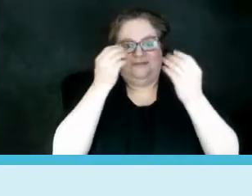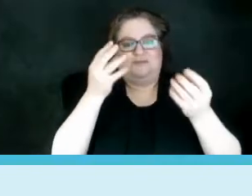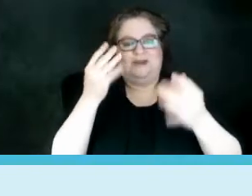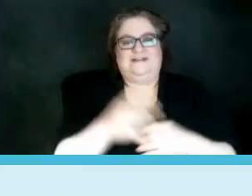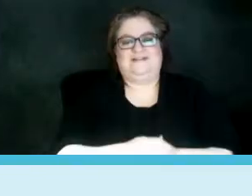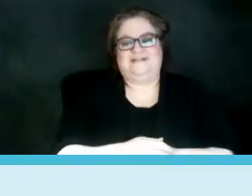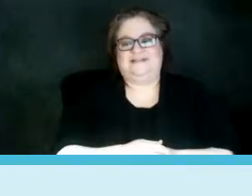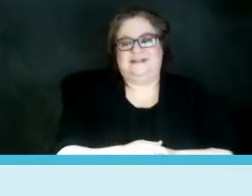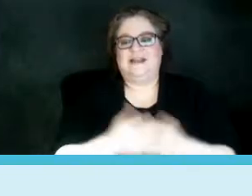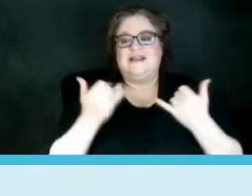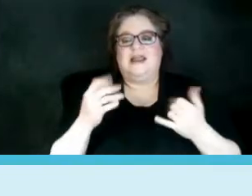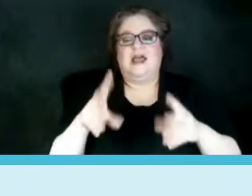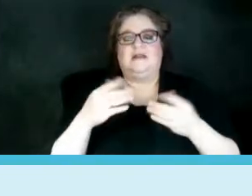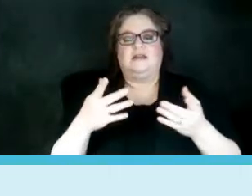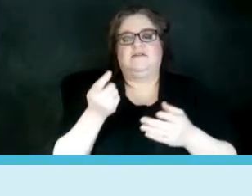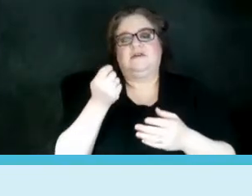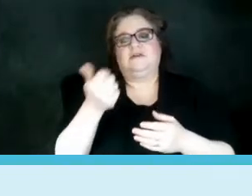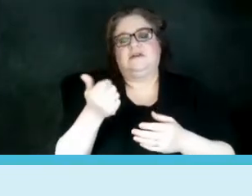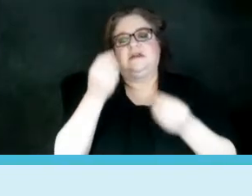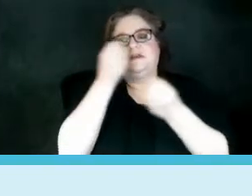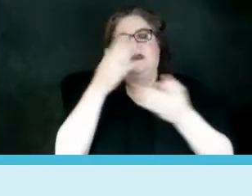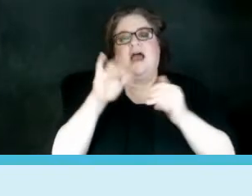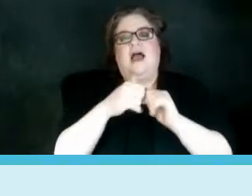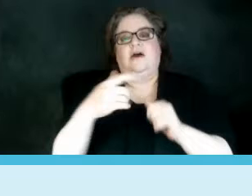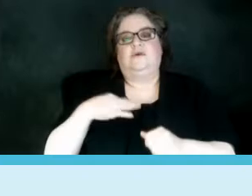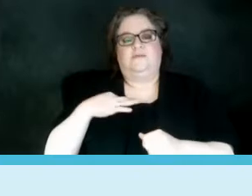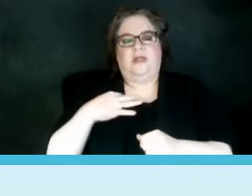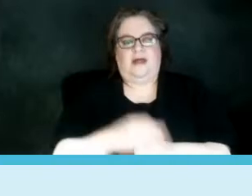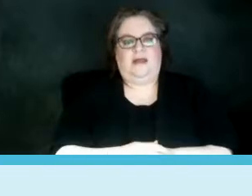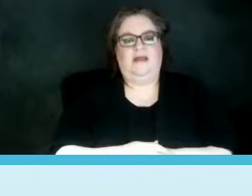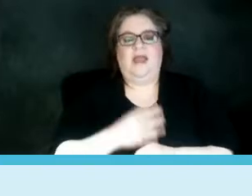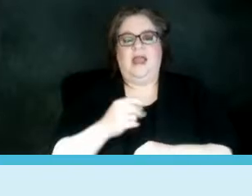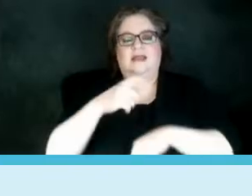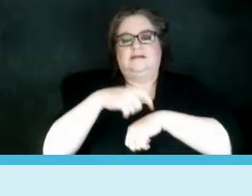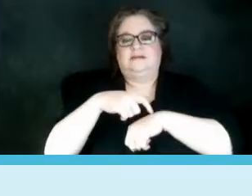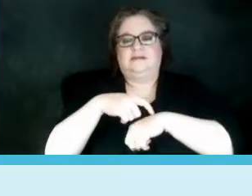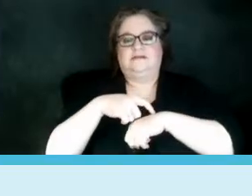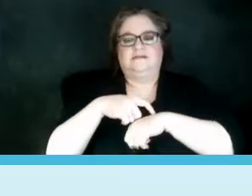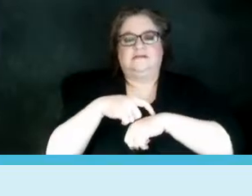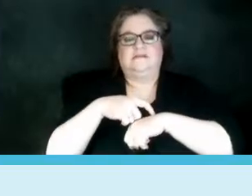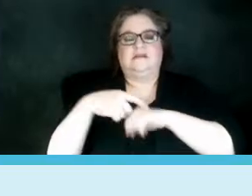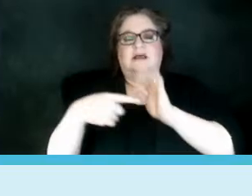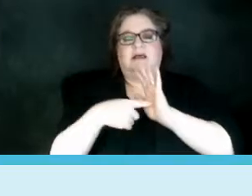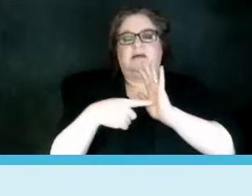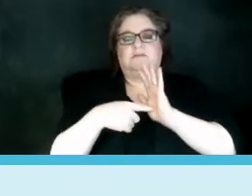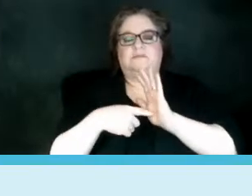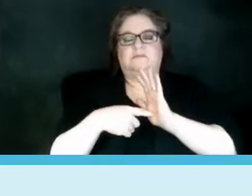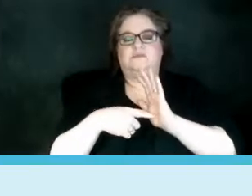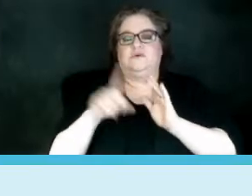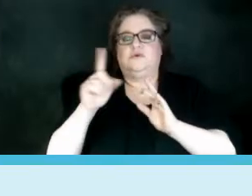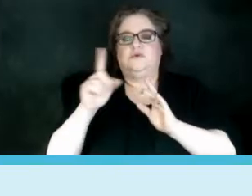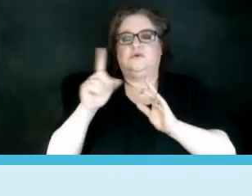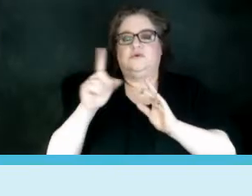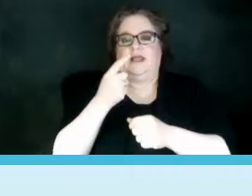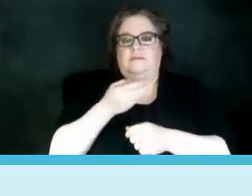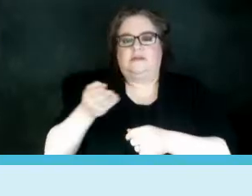So now I want to give you a bit of information about how to apply and some deadlines around where you can get these materials to apply.